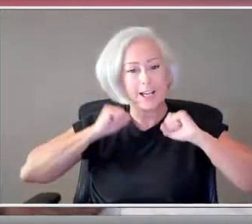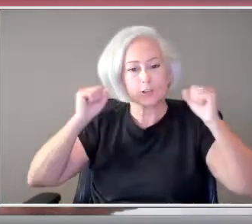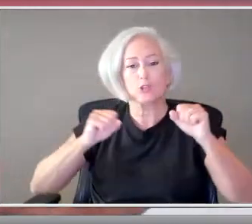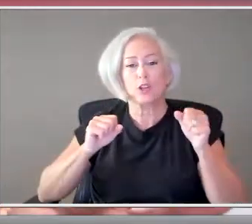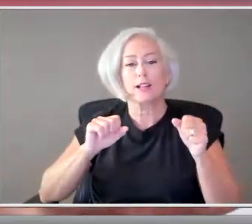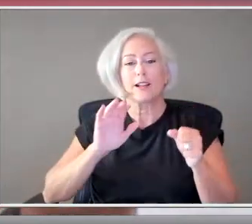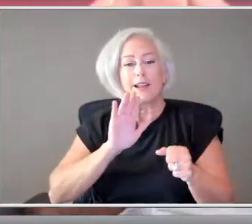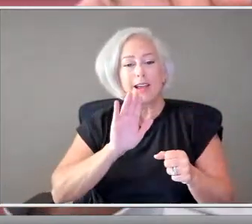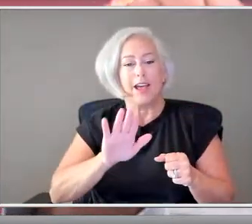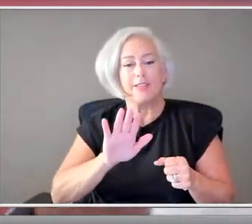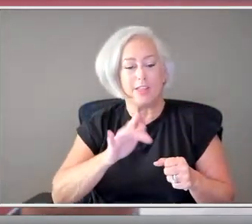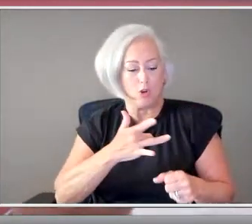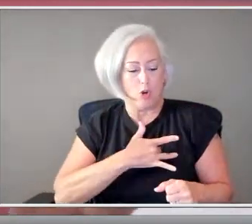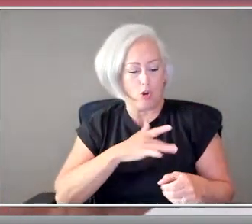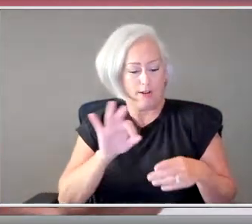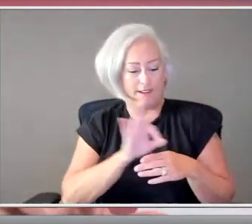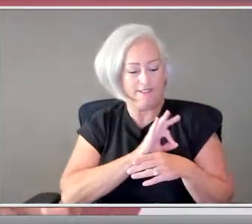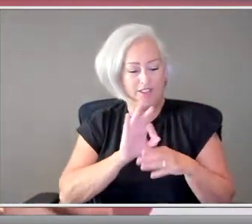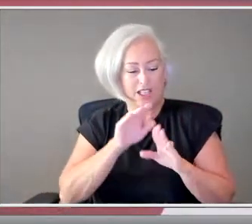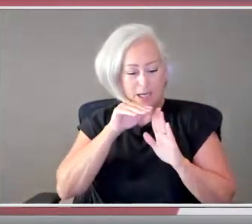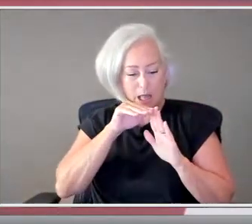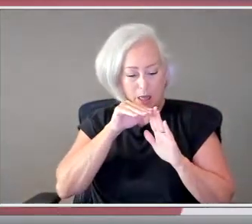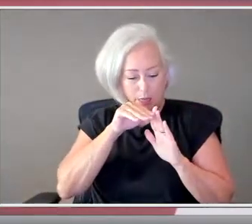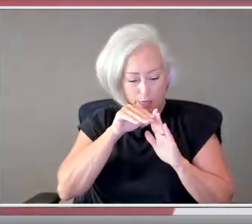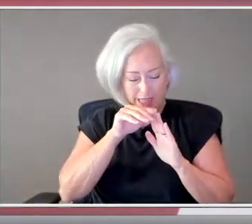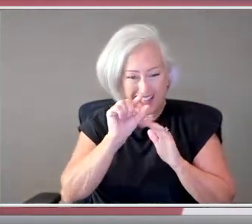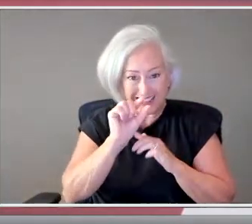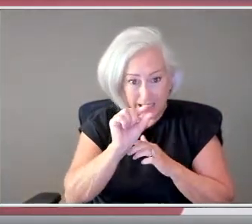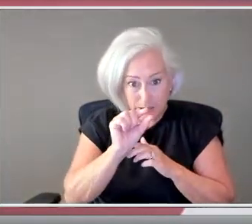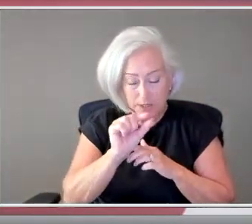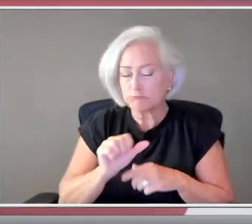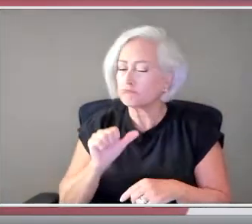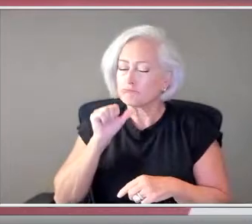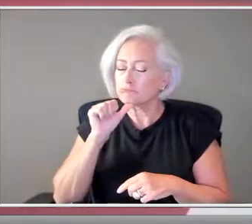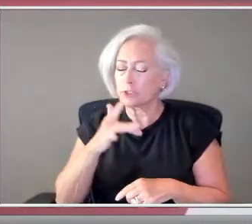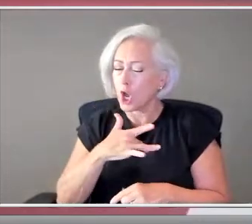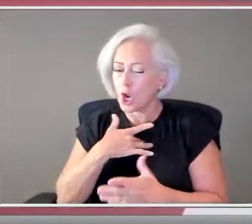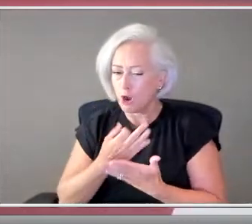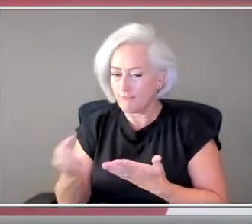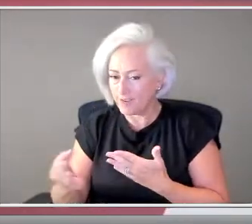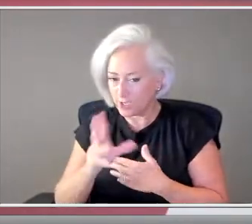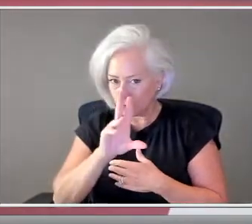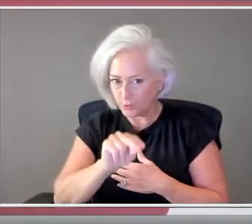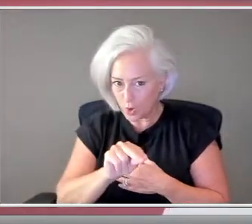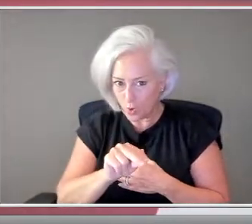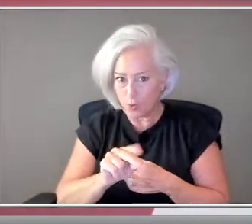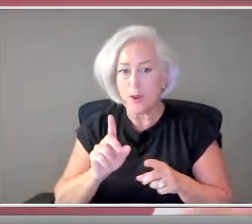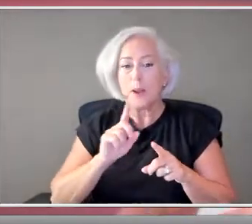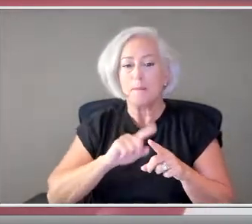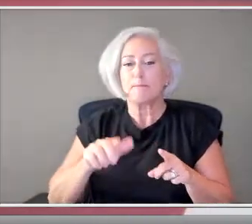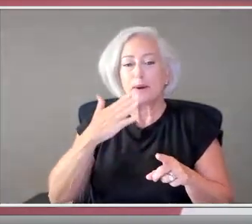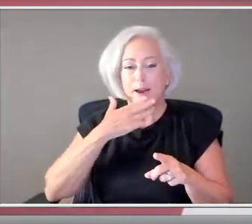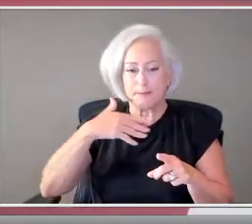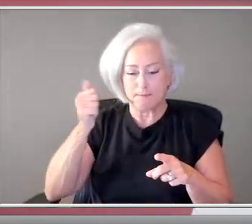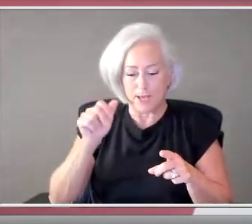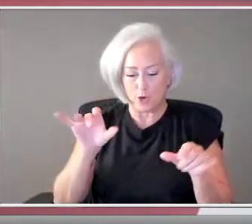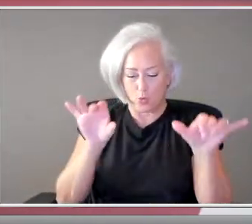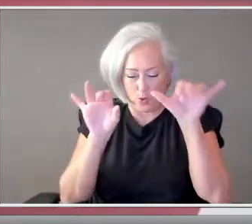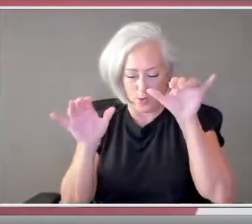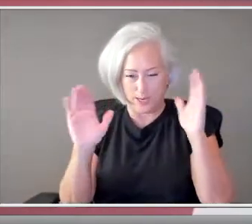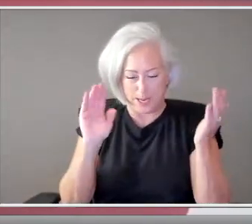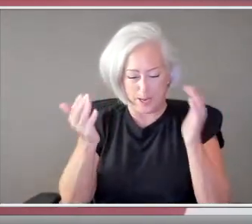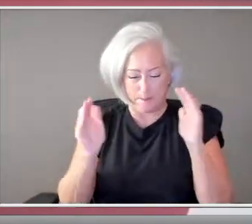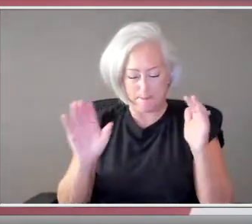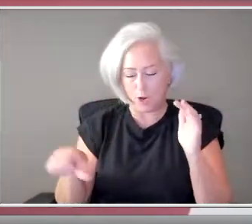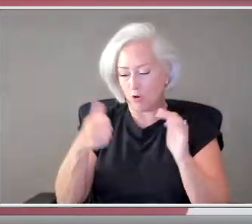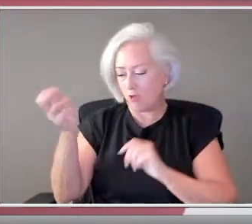a little bit. It's not heart failure, but the measurements aren't quite as good, and they're better in people who have higher levels of exercise, and their quality of life is